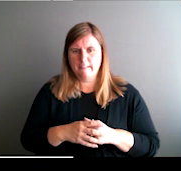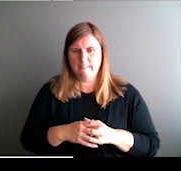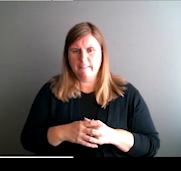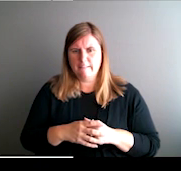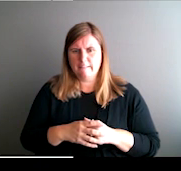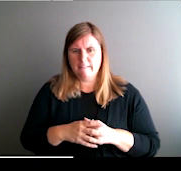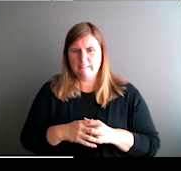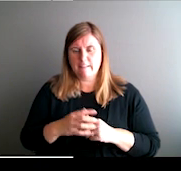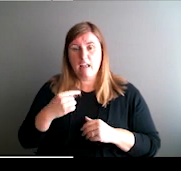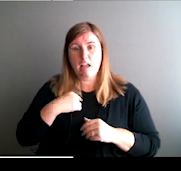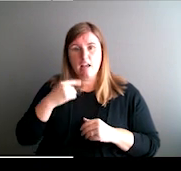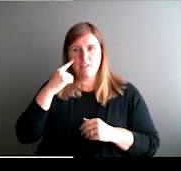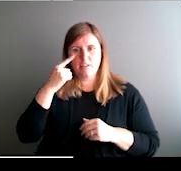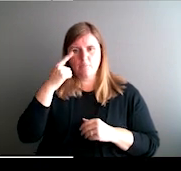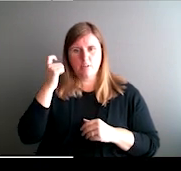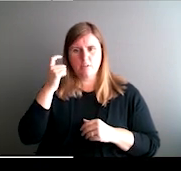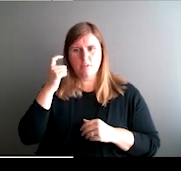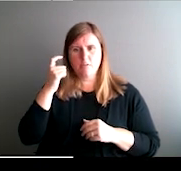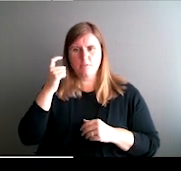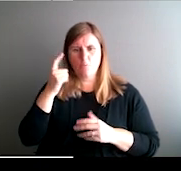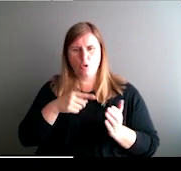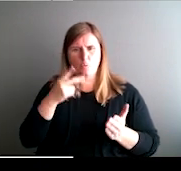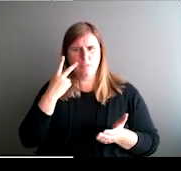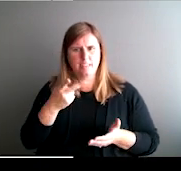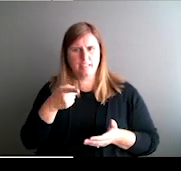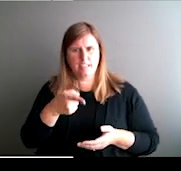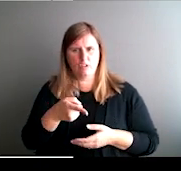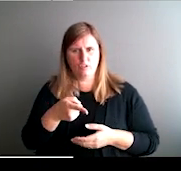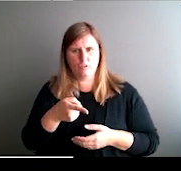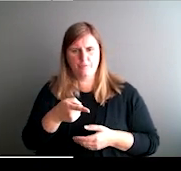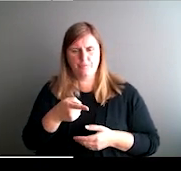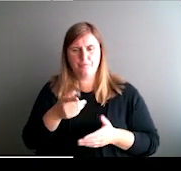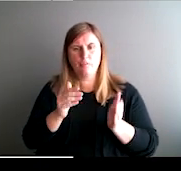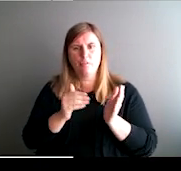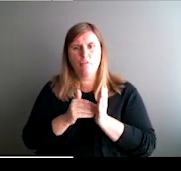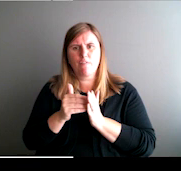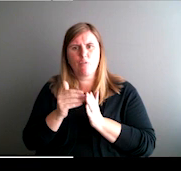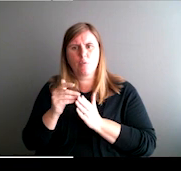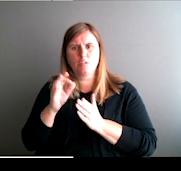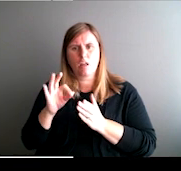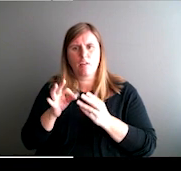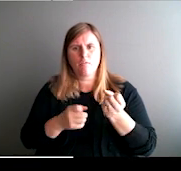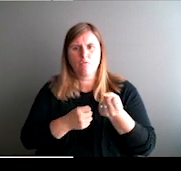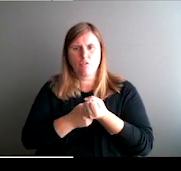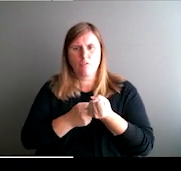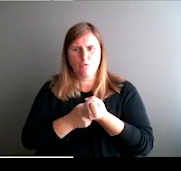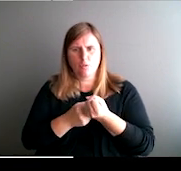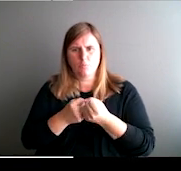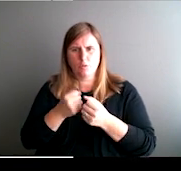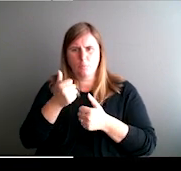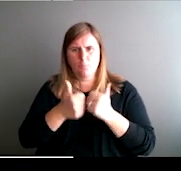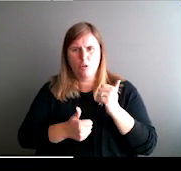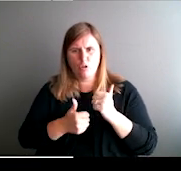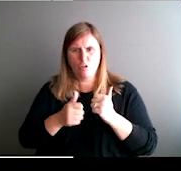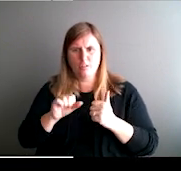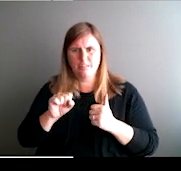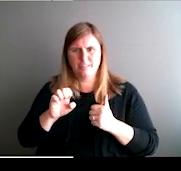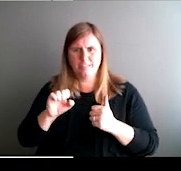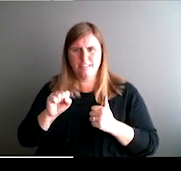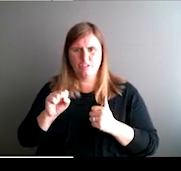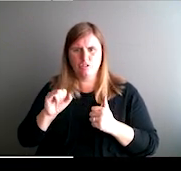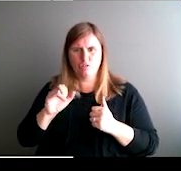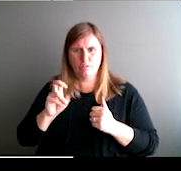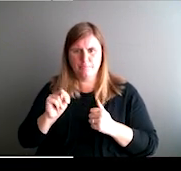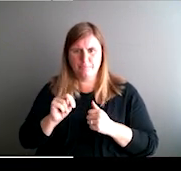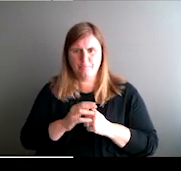I think it's because of this effect. What you see here is the frequency of reinforcement per session. And what you